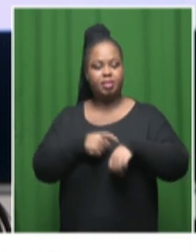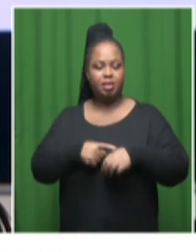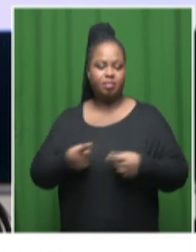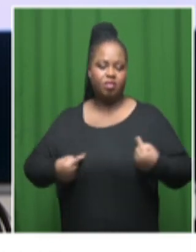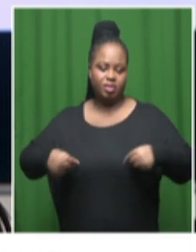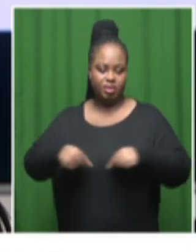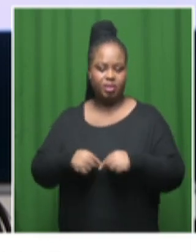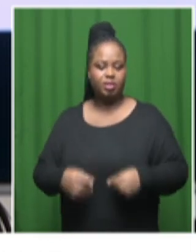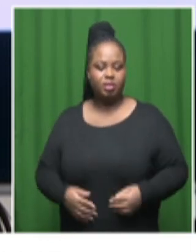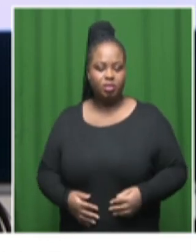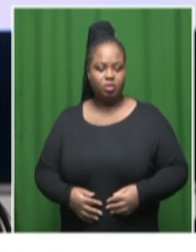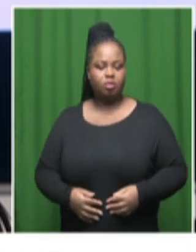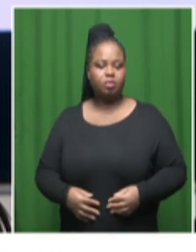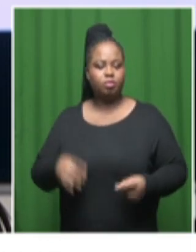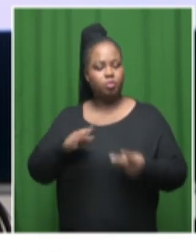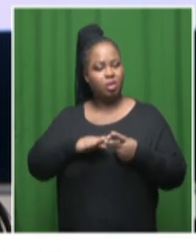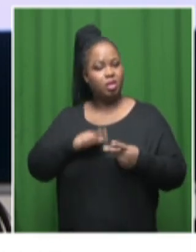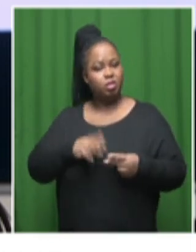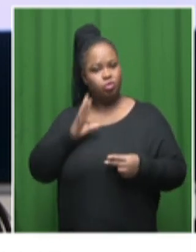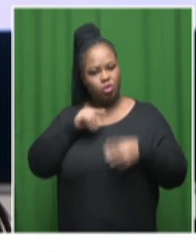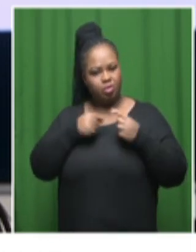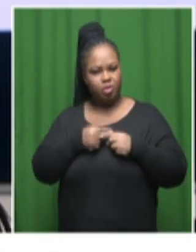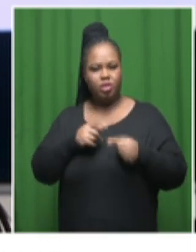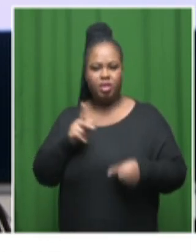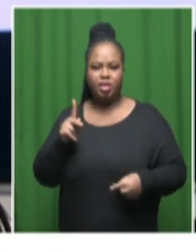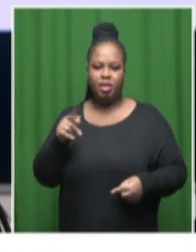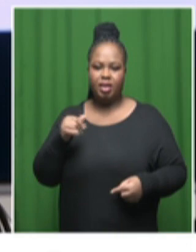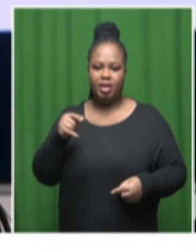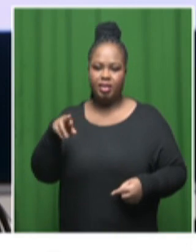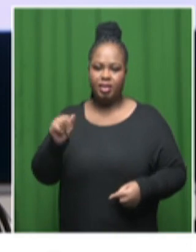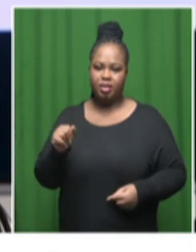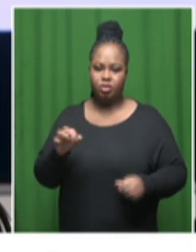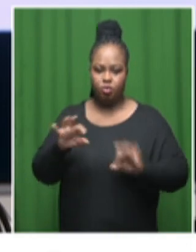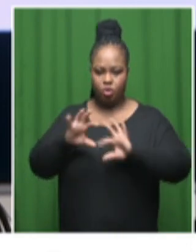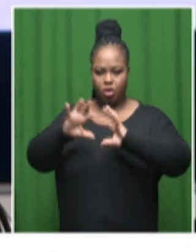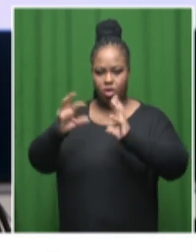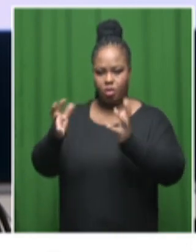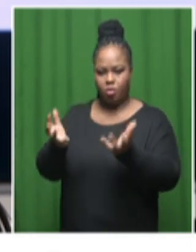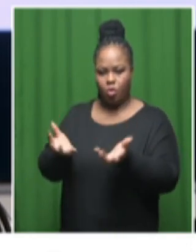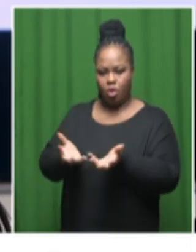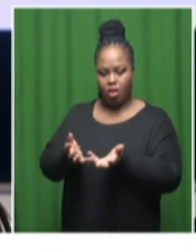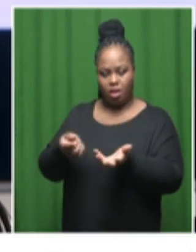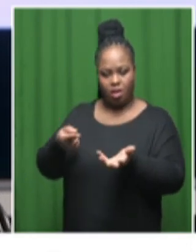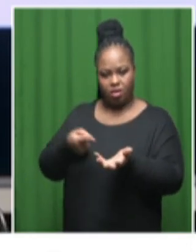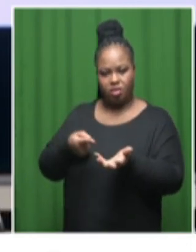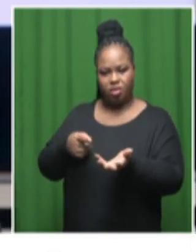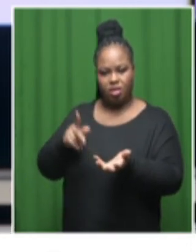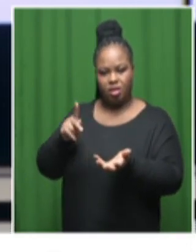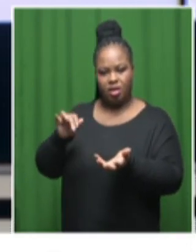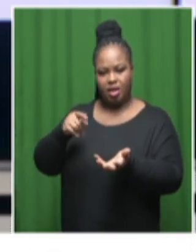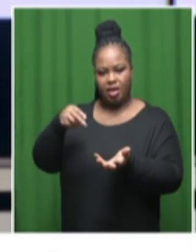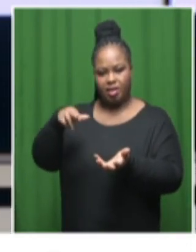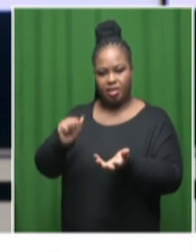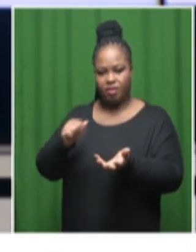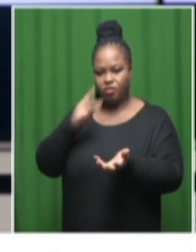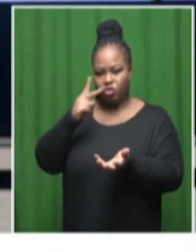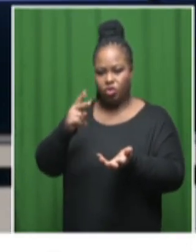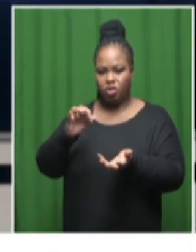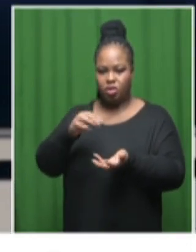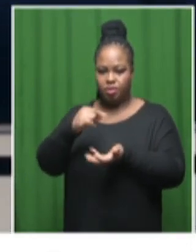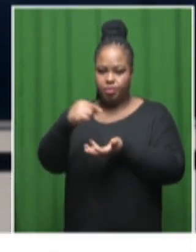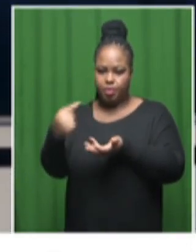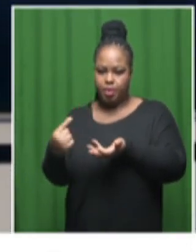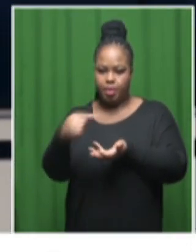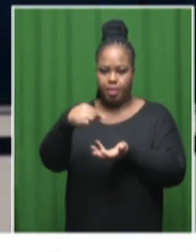And as you already talked about Kenya, you look at the ball. We've never talked about the ball. Kenya, if you look at the shades in